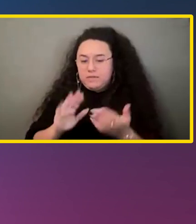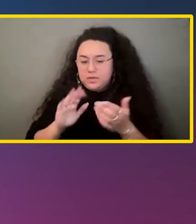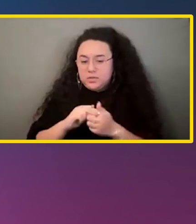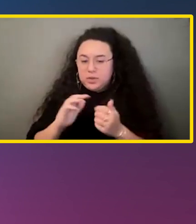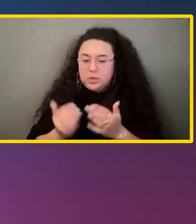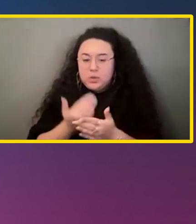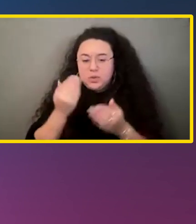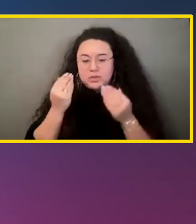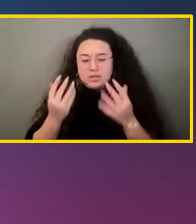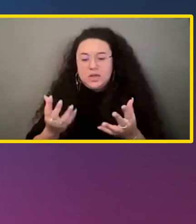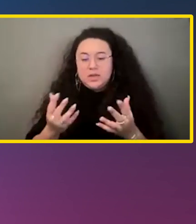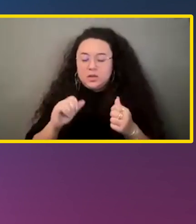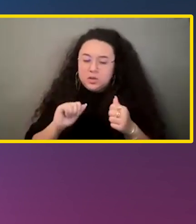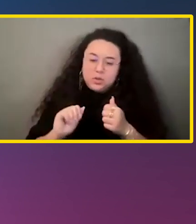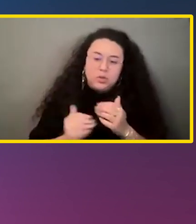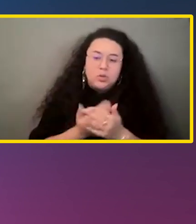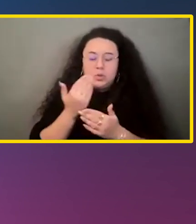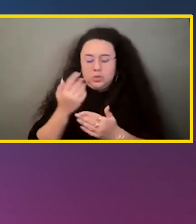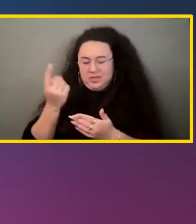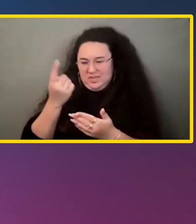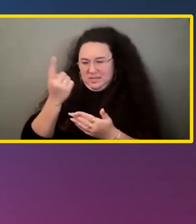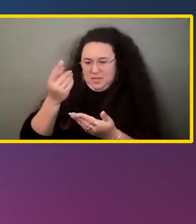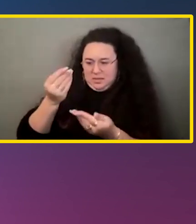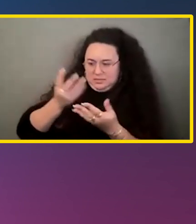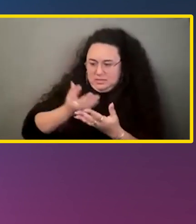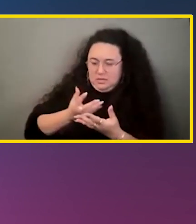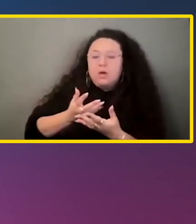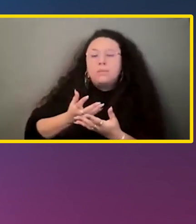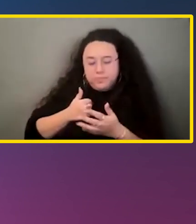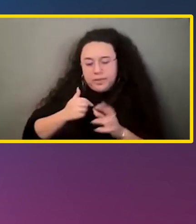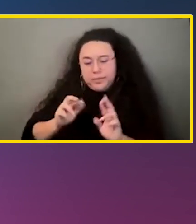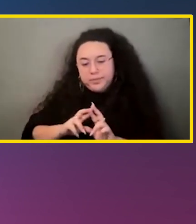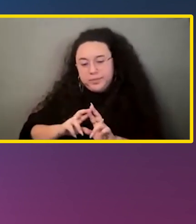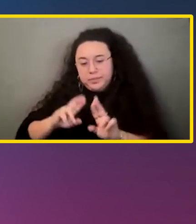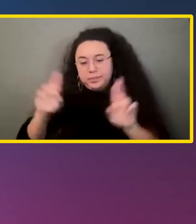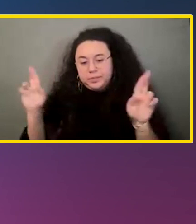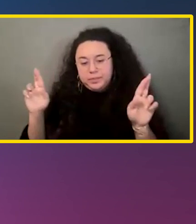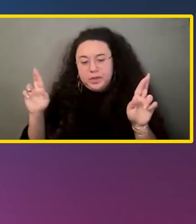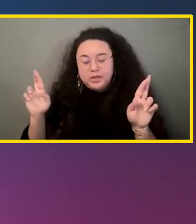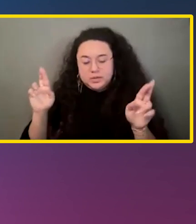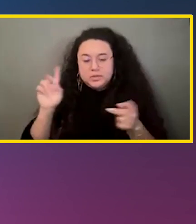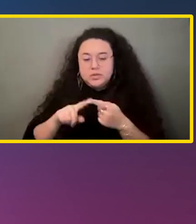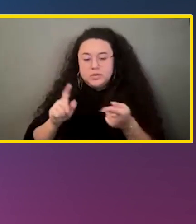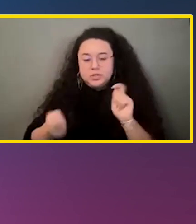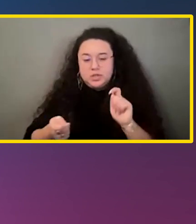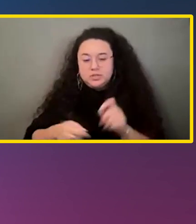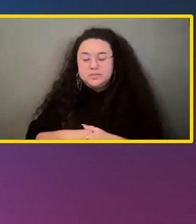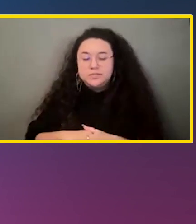new data, with new information, I am prepared to